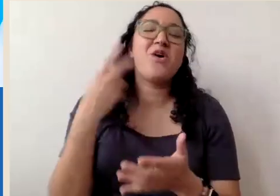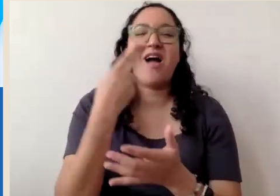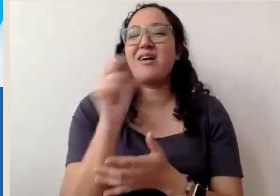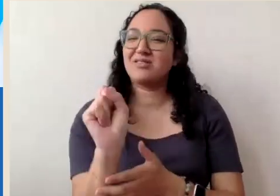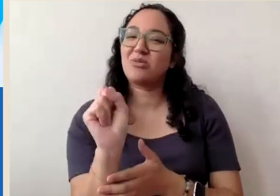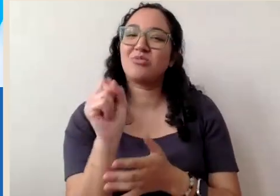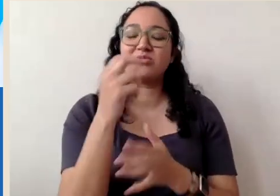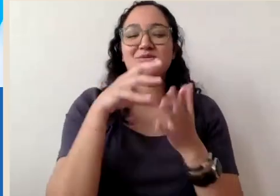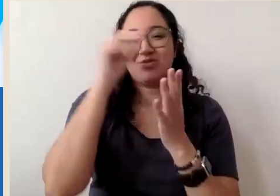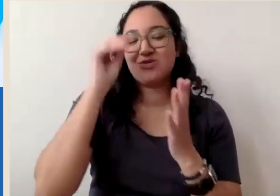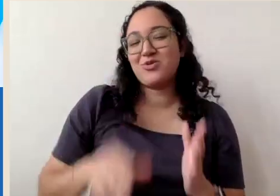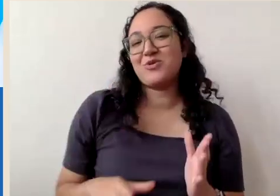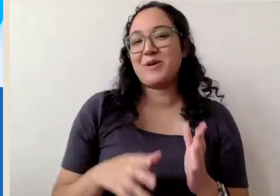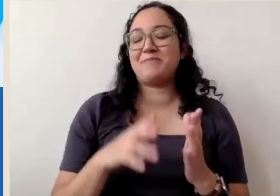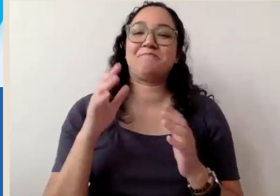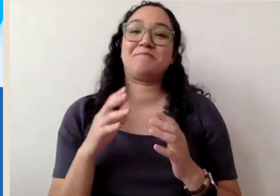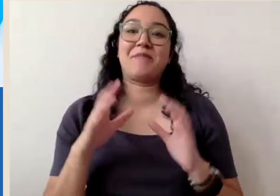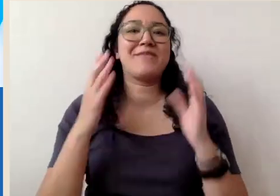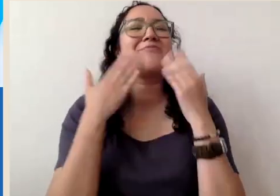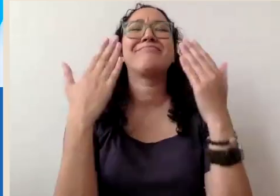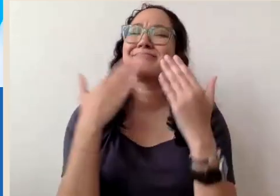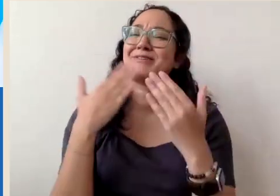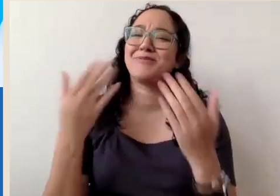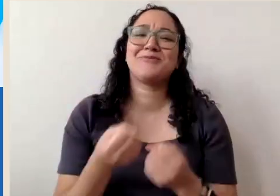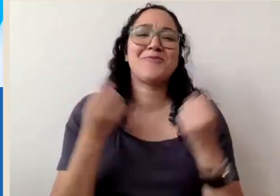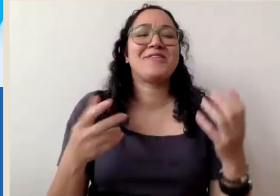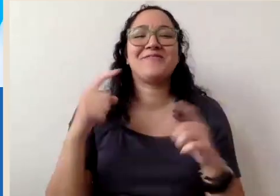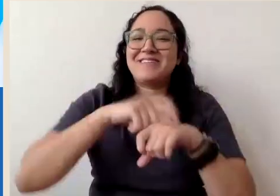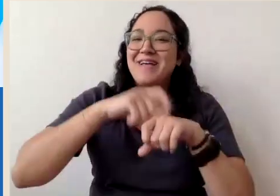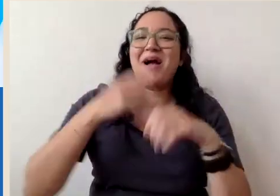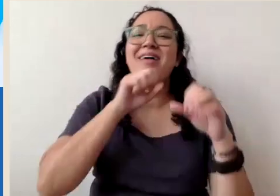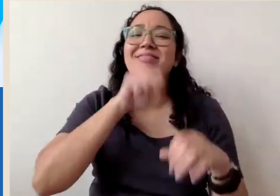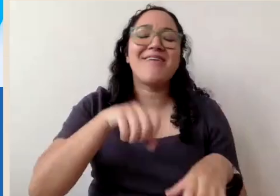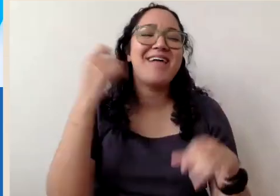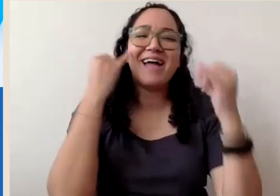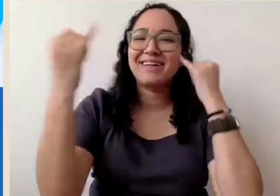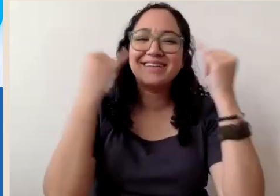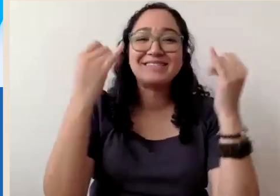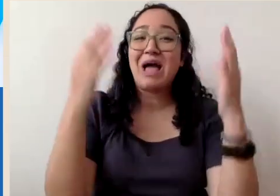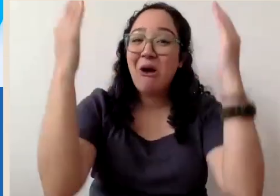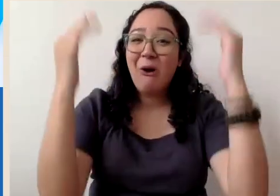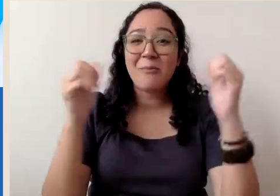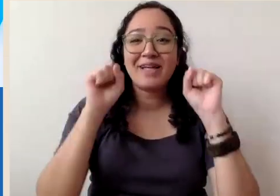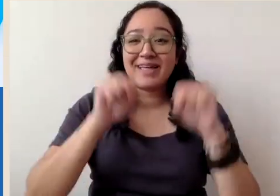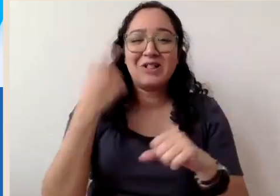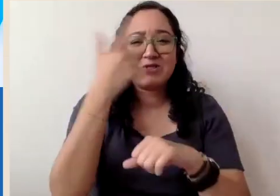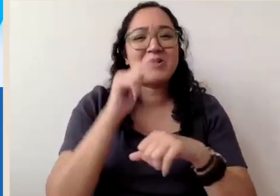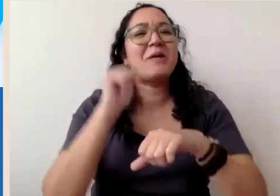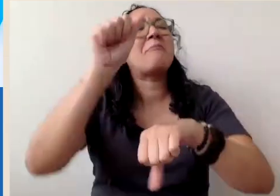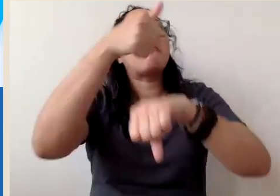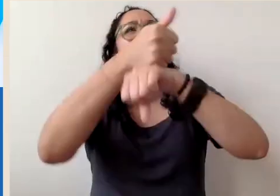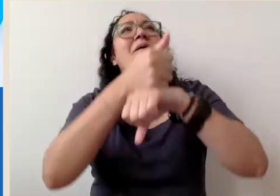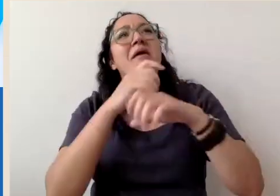population. So thank you so much for your time here. Love the ideas we came up with. I hope this provides a baseline for us to start to